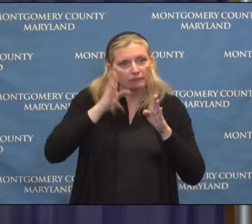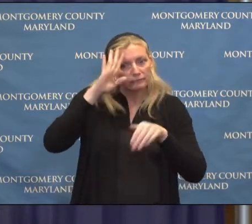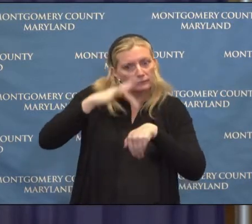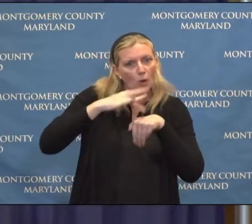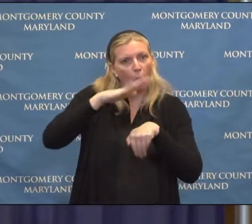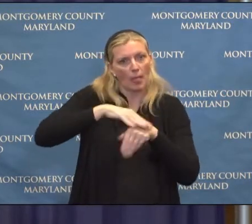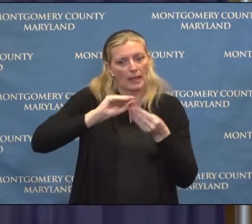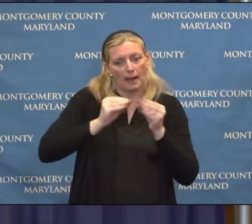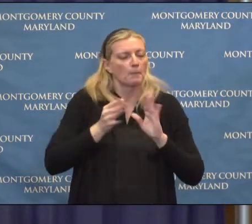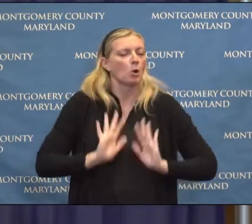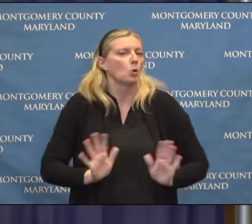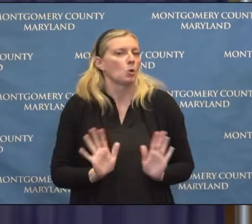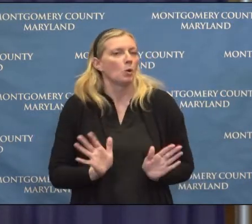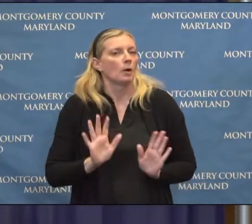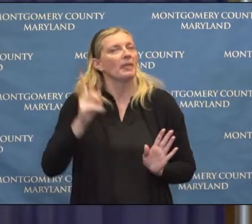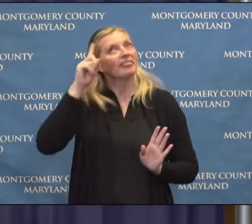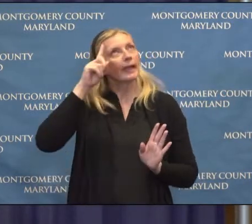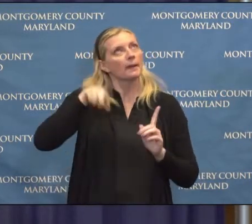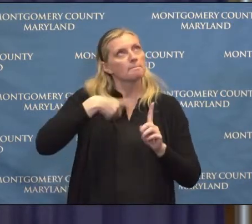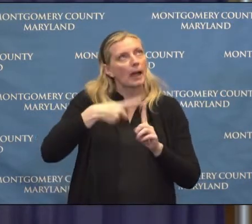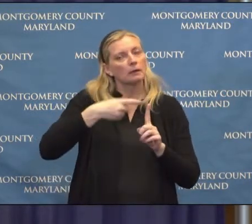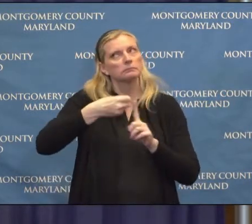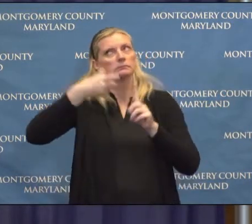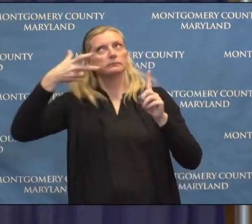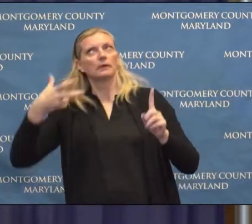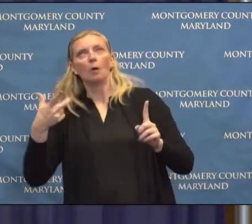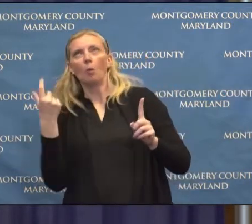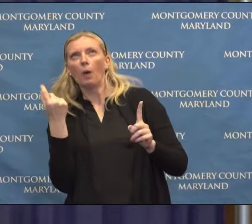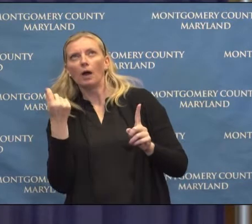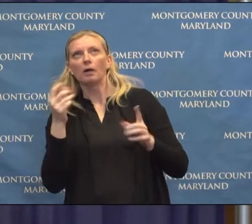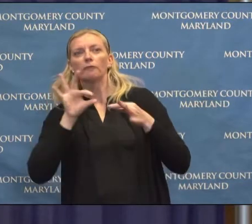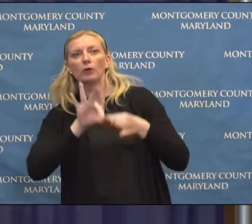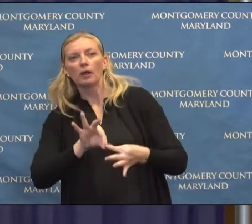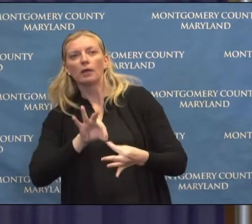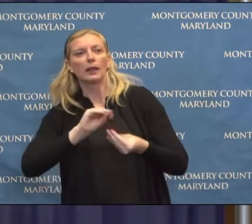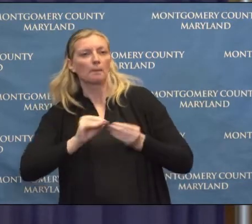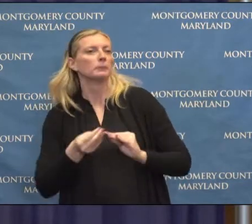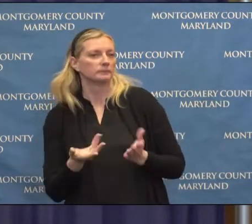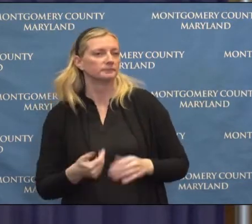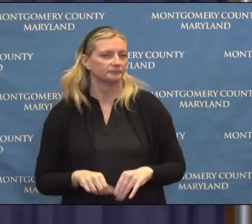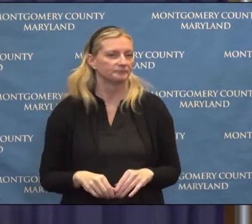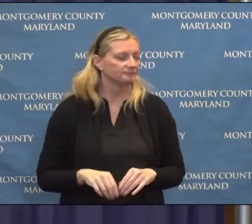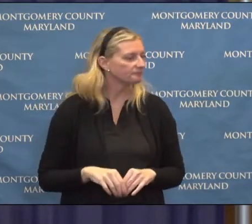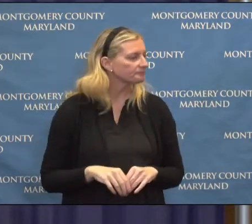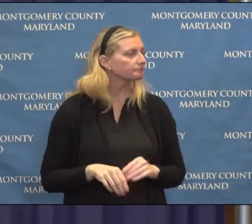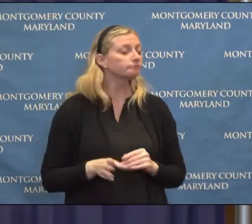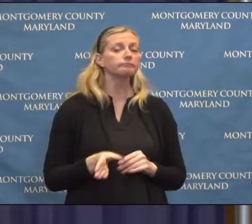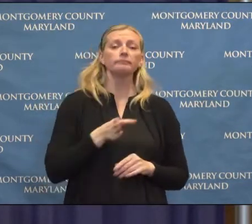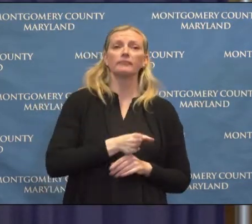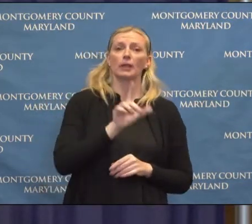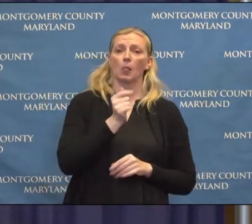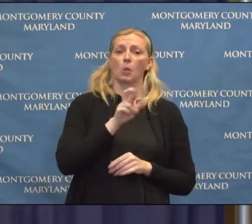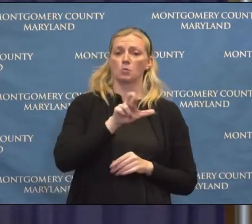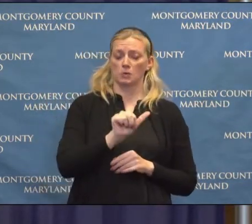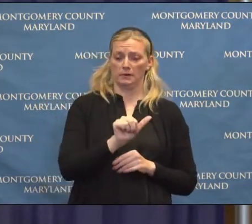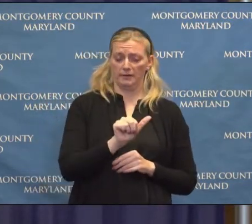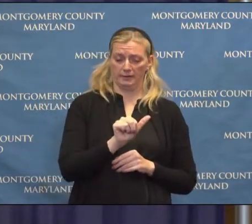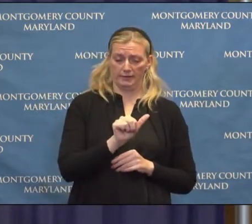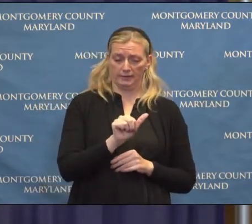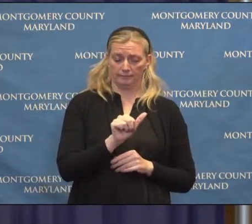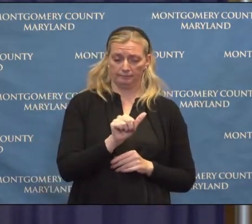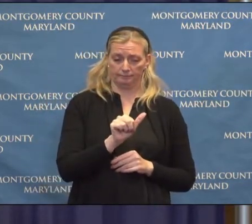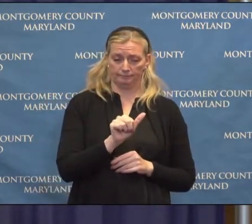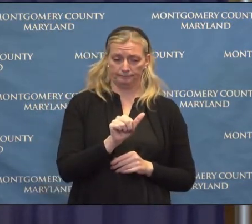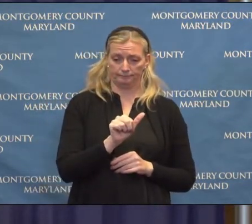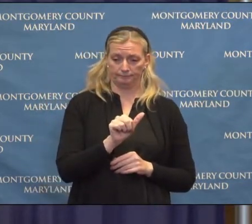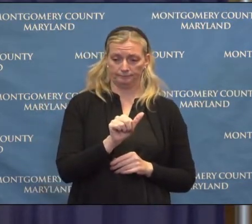mitigate some of the anxiety that they may have based upon the raw numbers. Let's talk about the big question, which continues to be